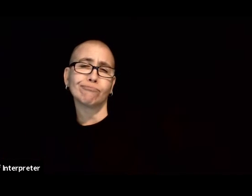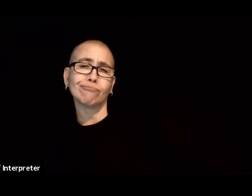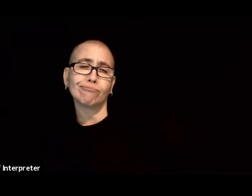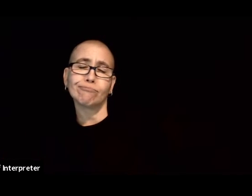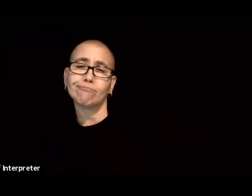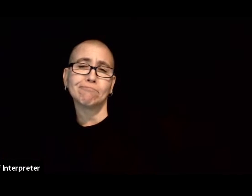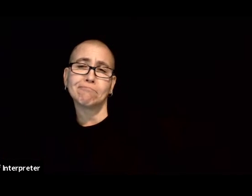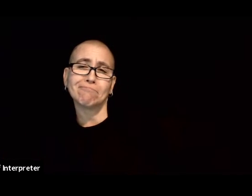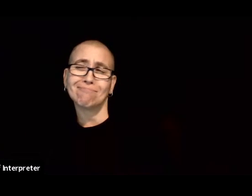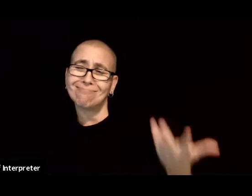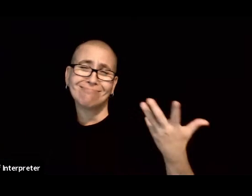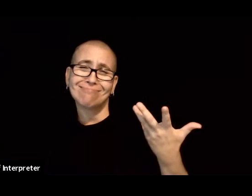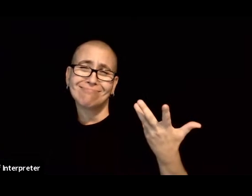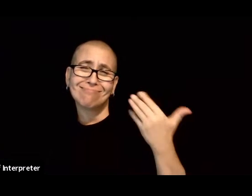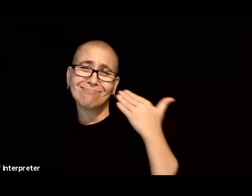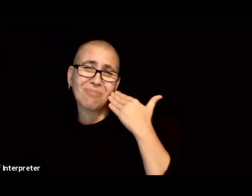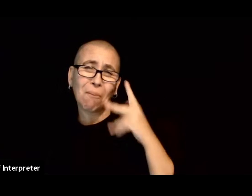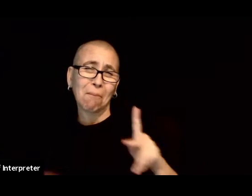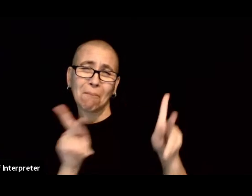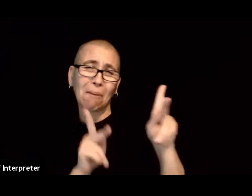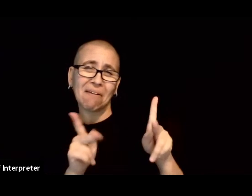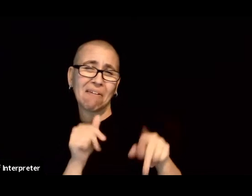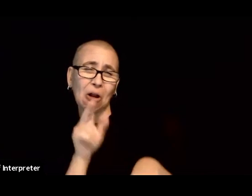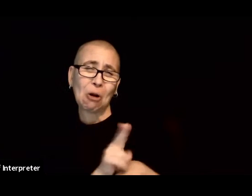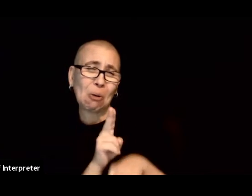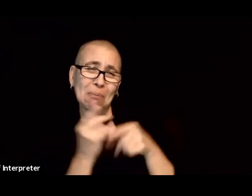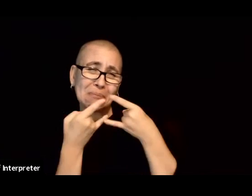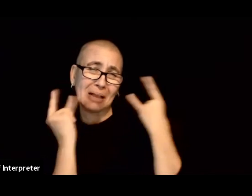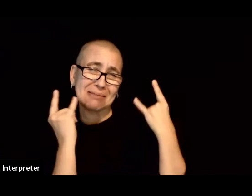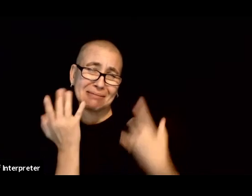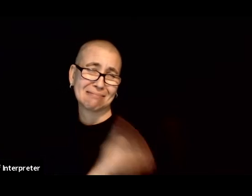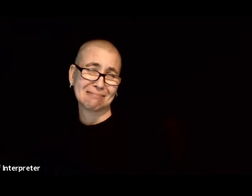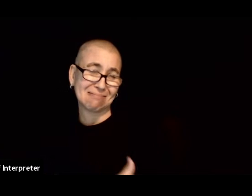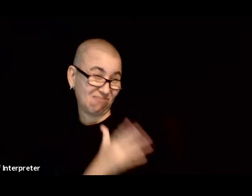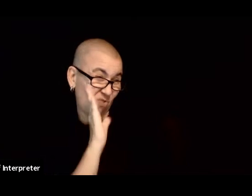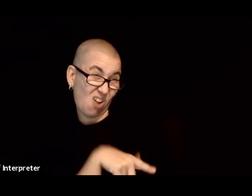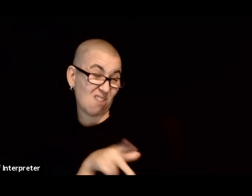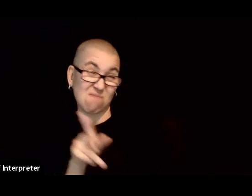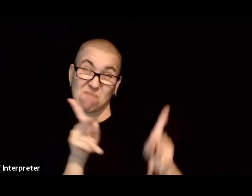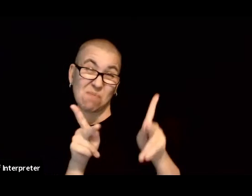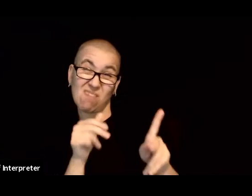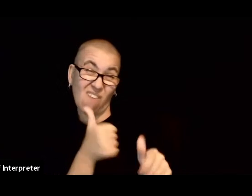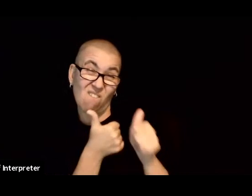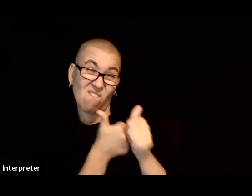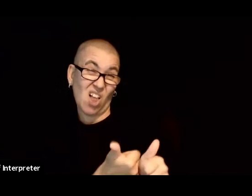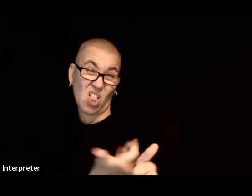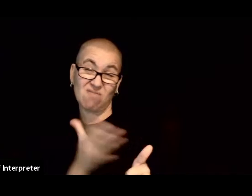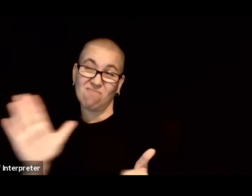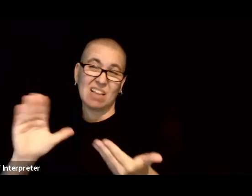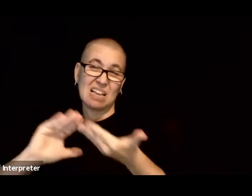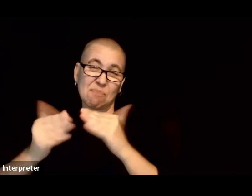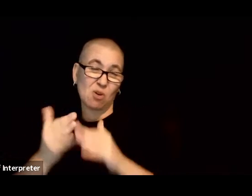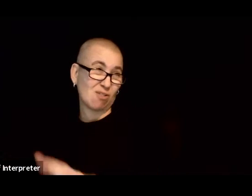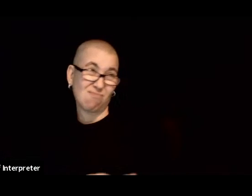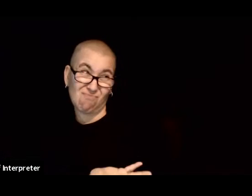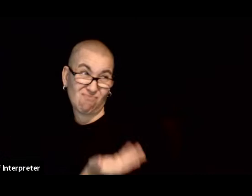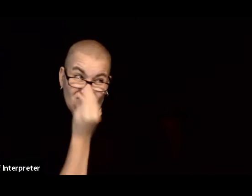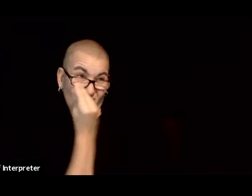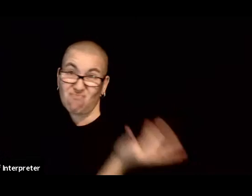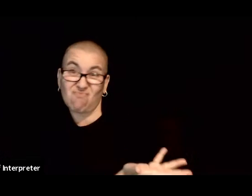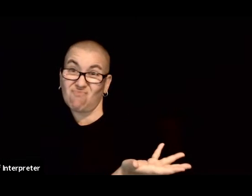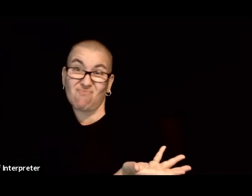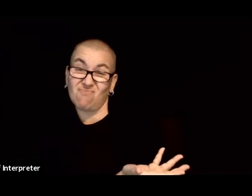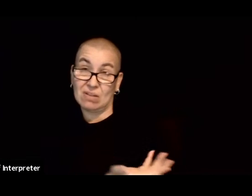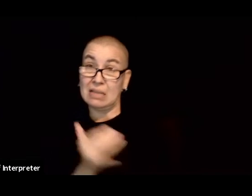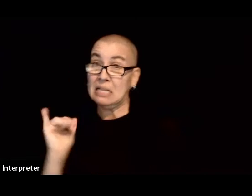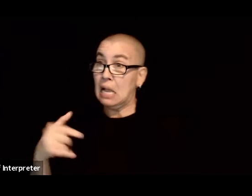their community. They're really not adhering to the guidance. And so I think one thing that, as the commissioner just said, it's really